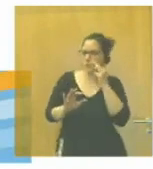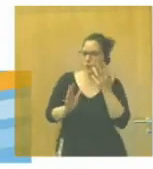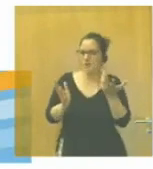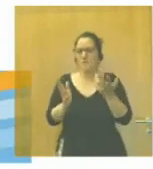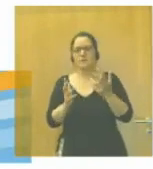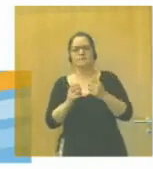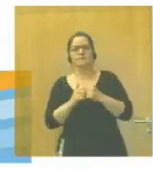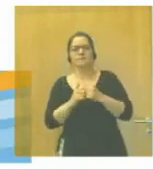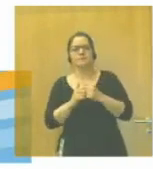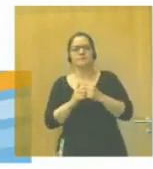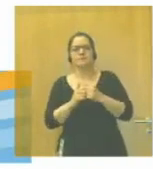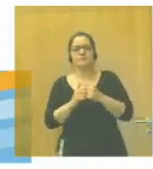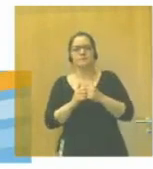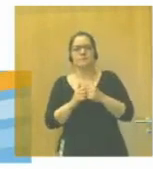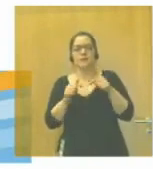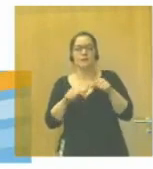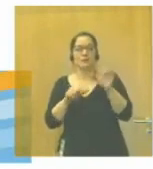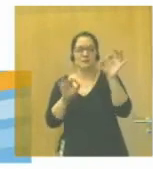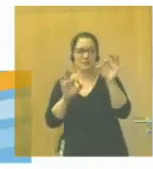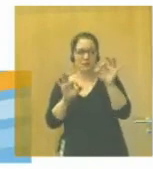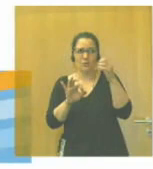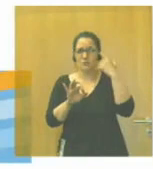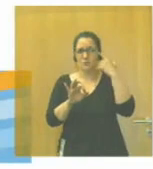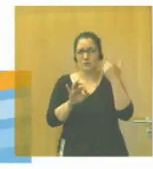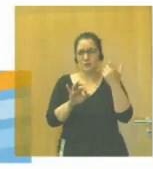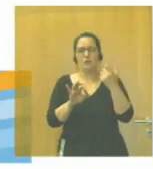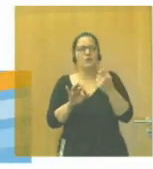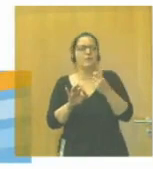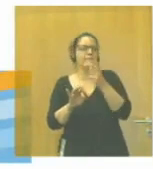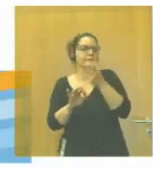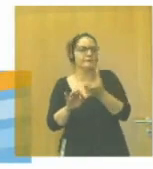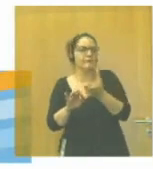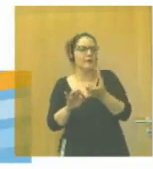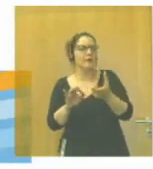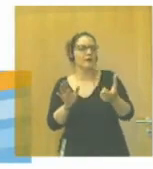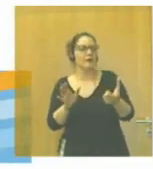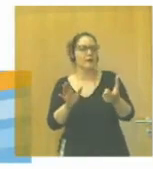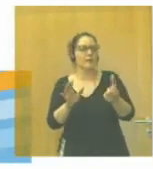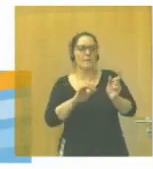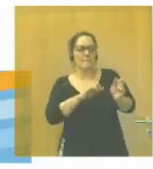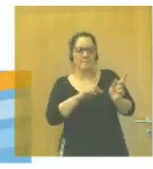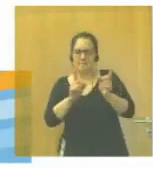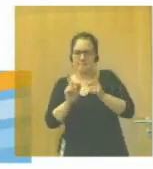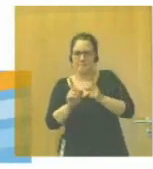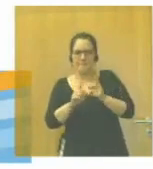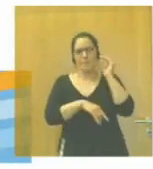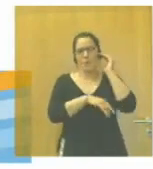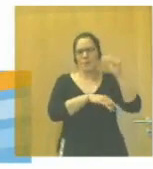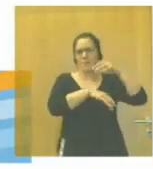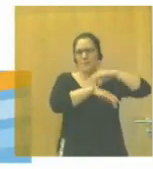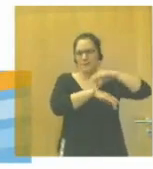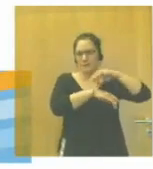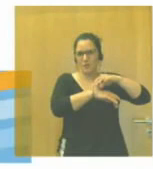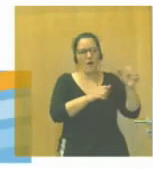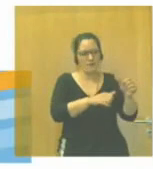not about reinforcing individual clinician care. That's one piece of it. but it is, training is critical, but it is